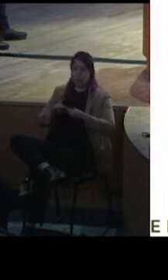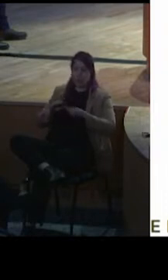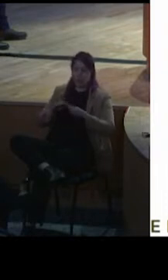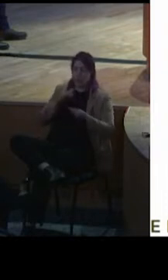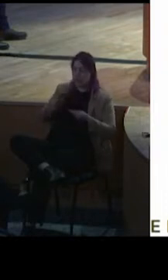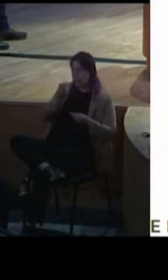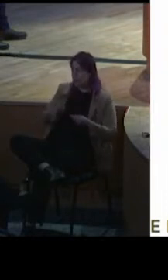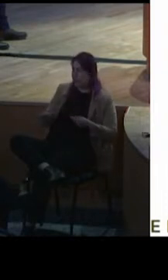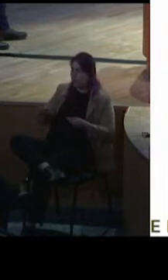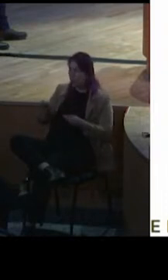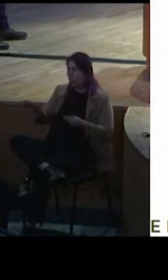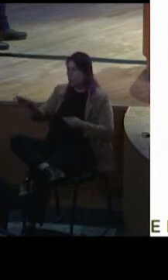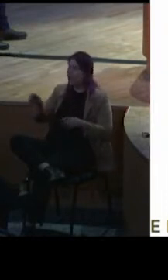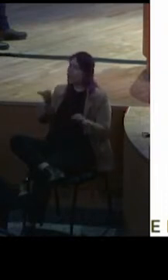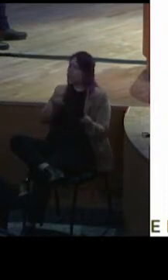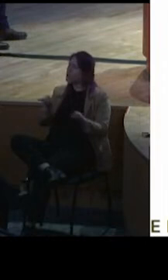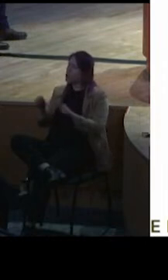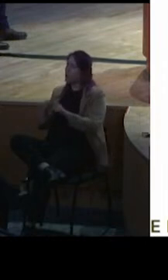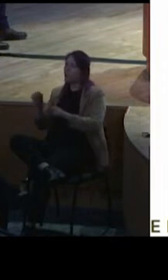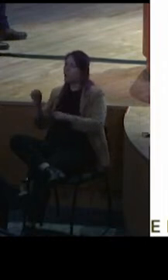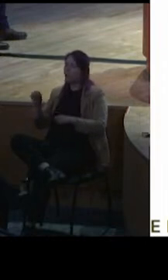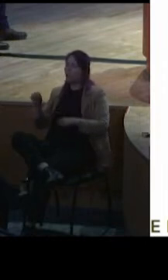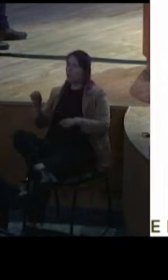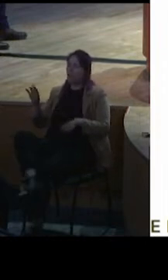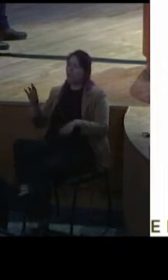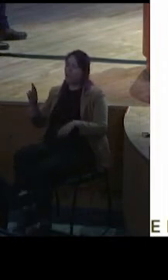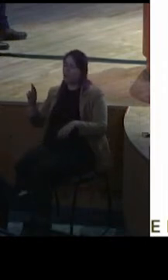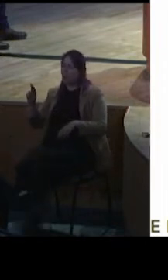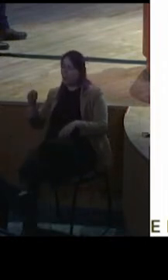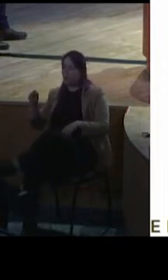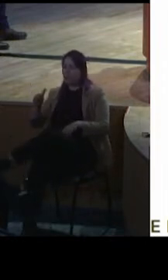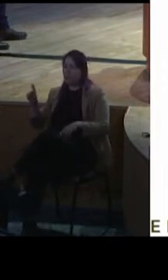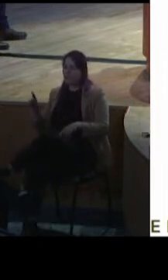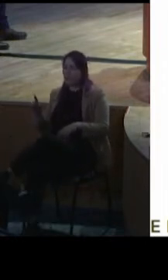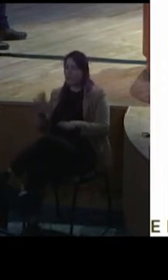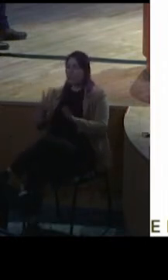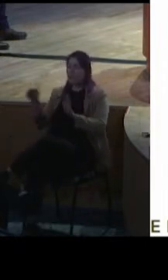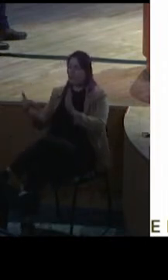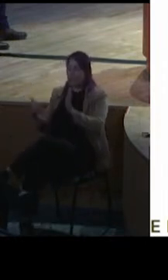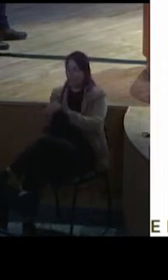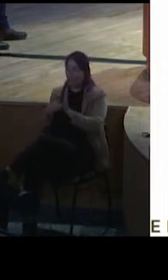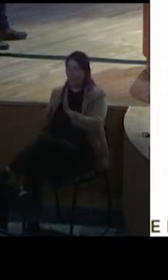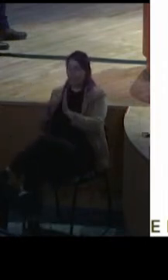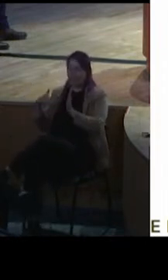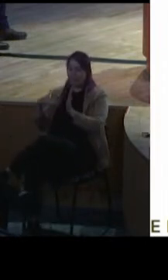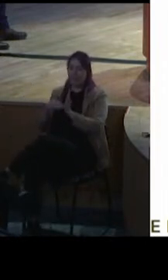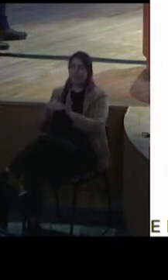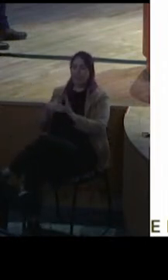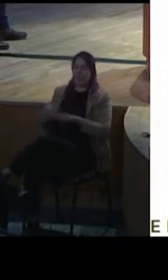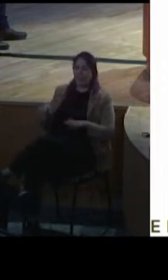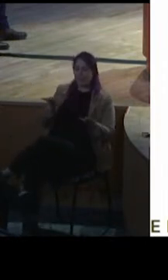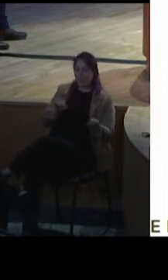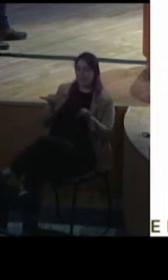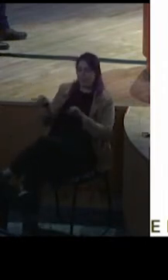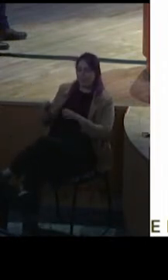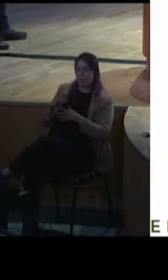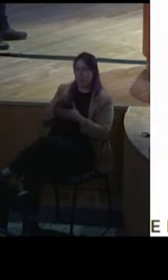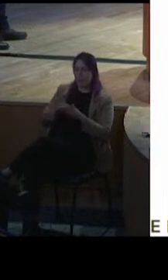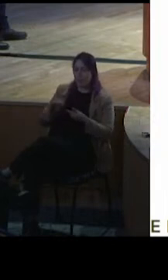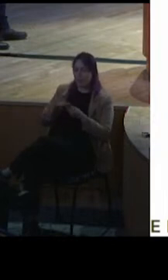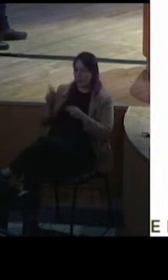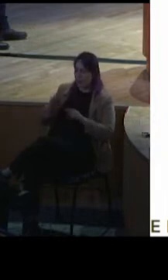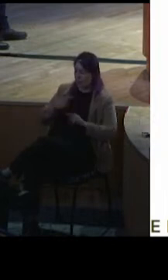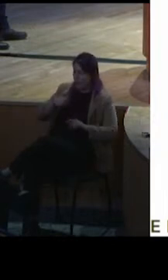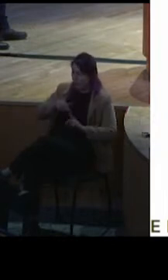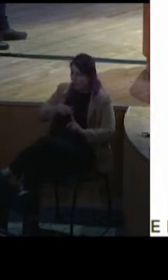similar stories found in New Zealand, similar stories in Tahiti. They call them by the names of Tane and Tangaroa. We call them Kane and Kanaloa.